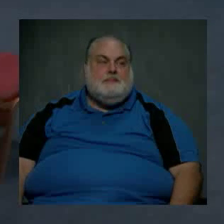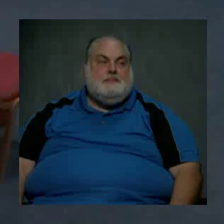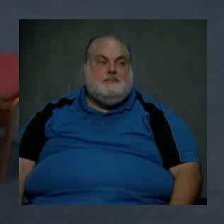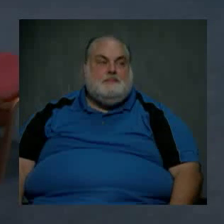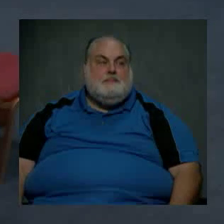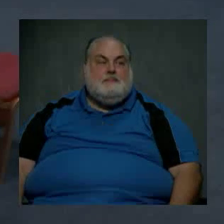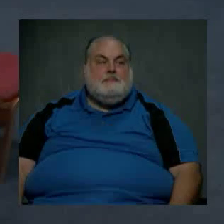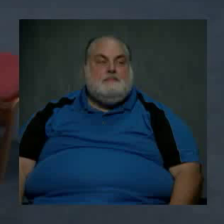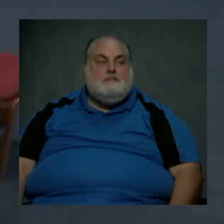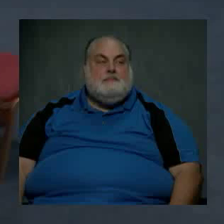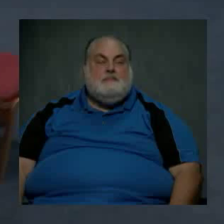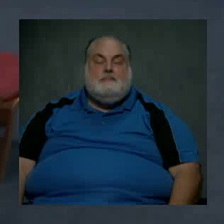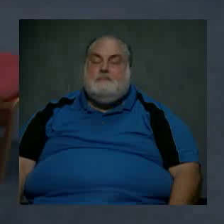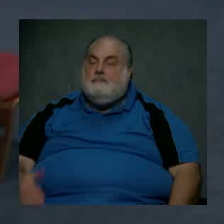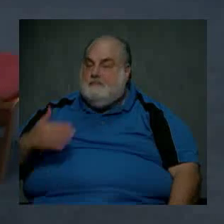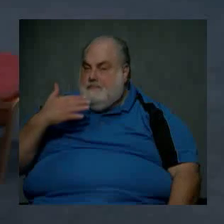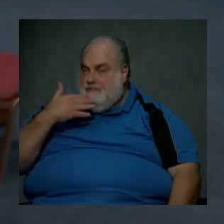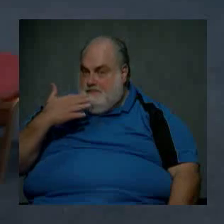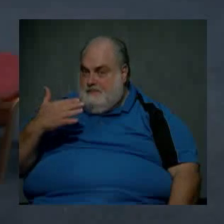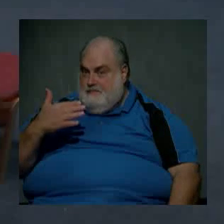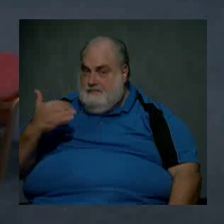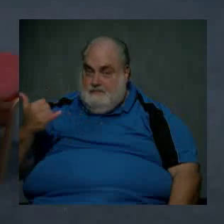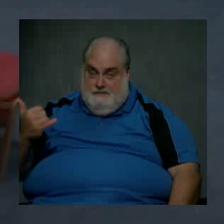Thank you. Why don't we go ahead and